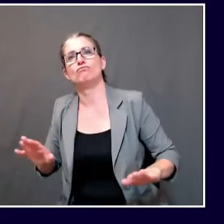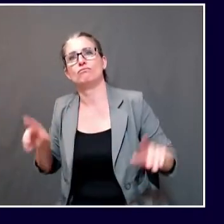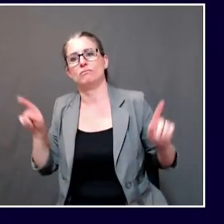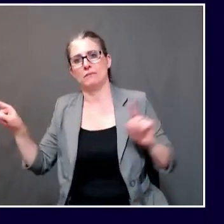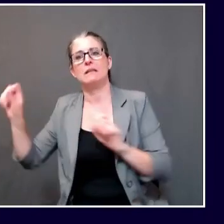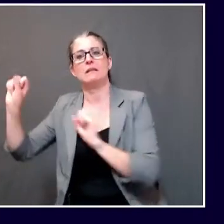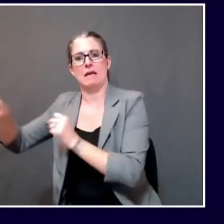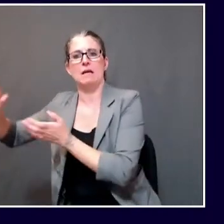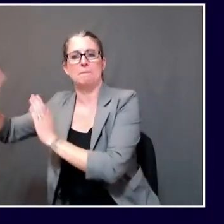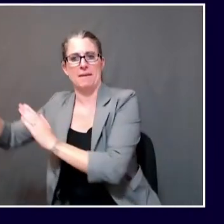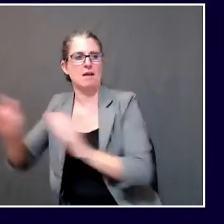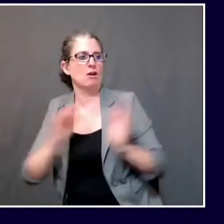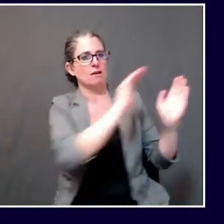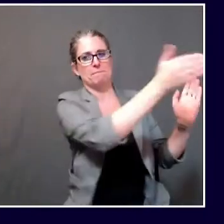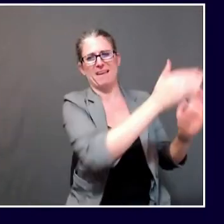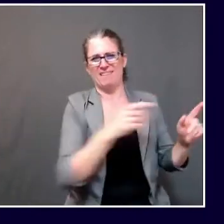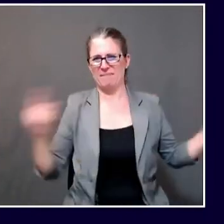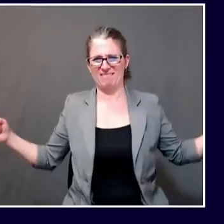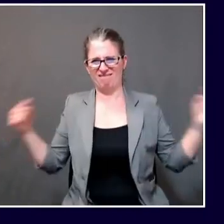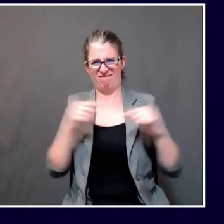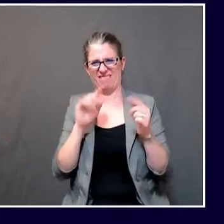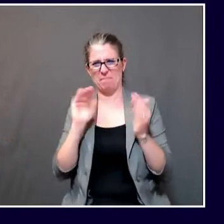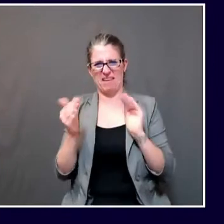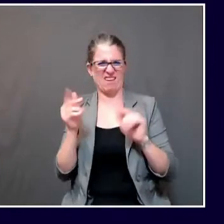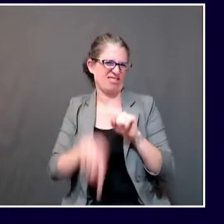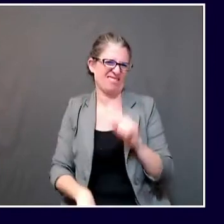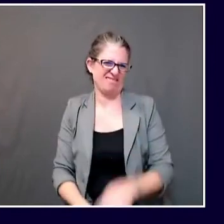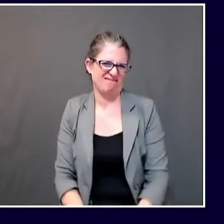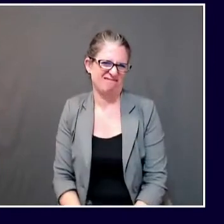I'm going to turn next to Allison Ross at WMTW.